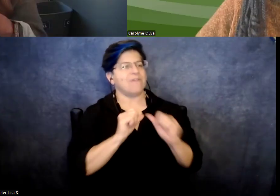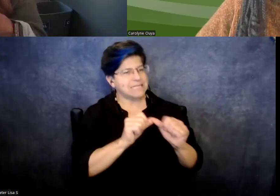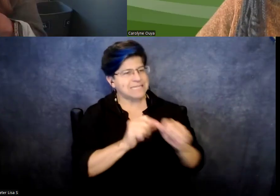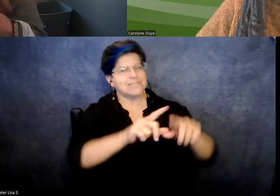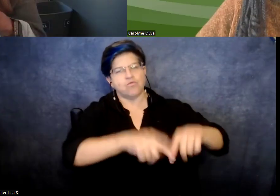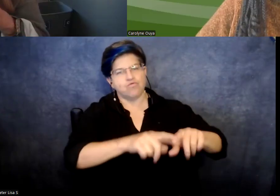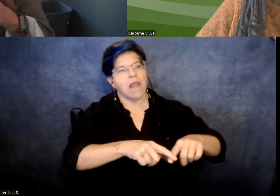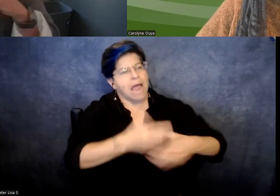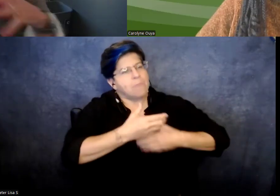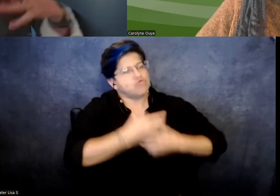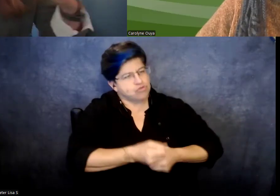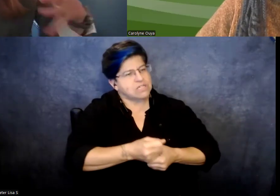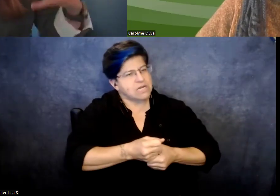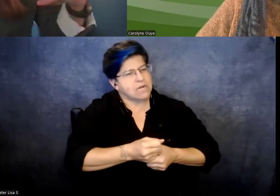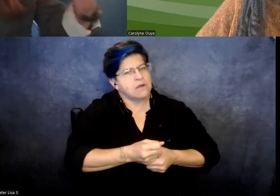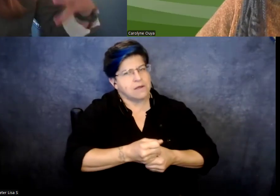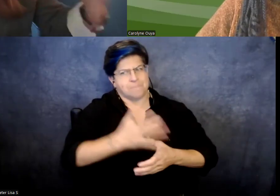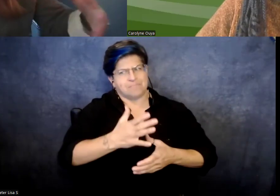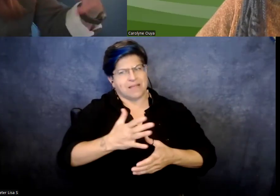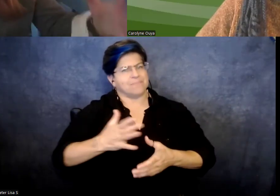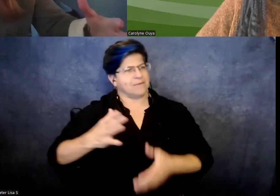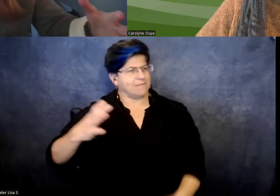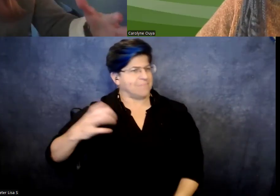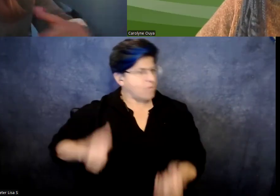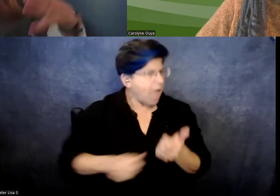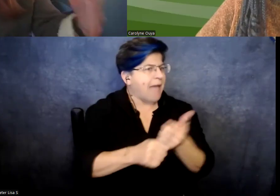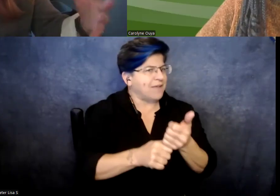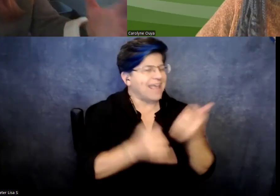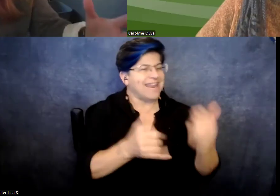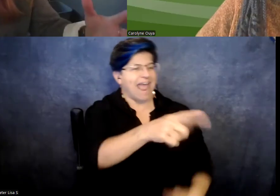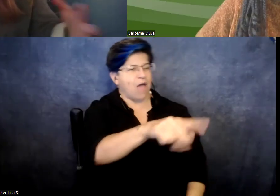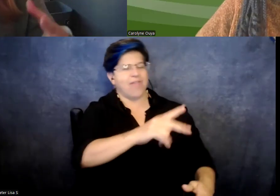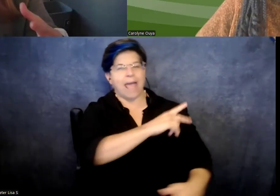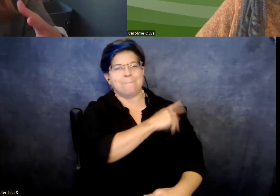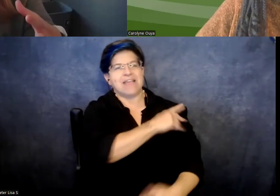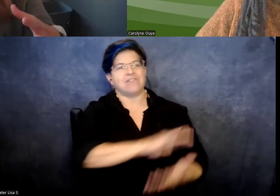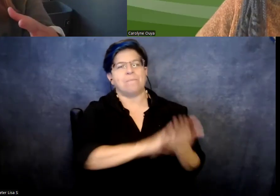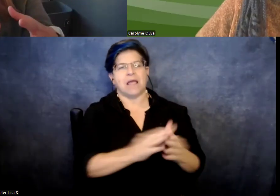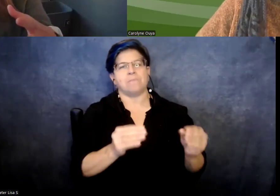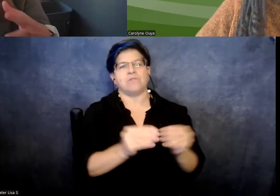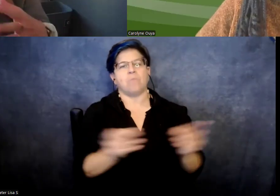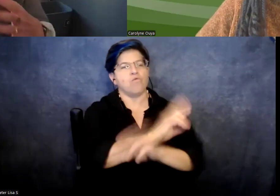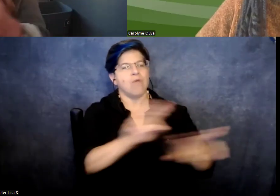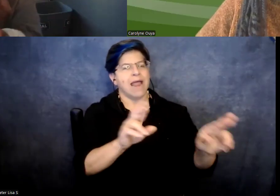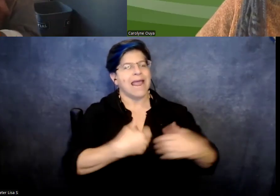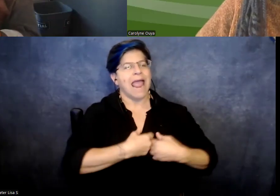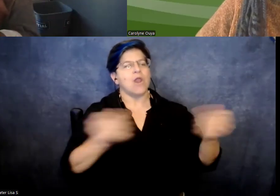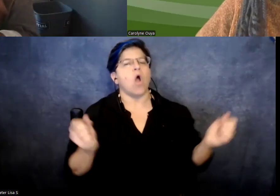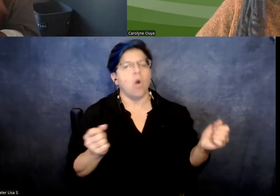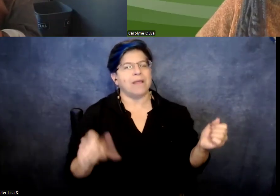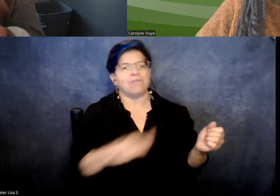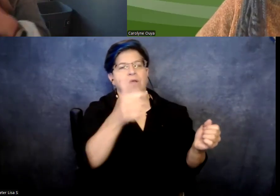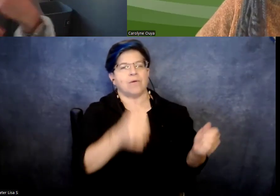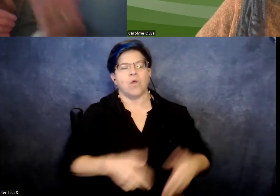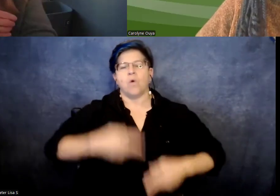and trustworthy, now they're much more open and ready for the other aspects of their health. So we call it social determinants